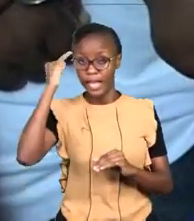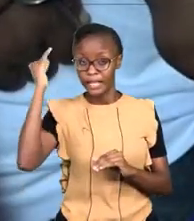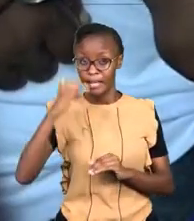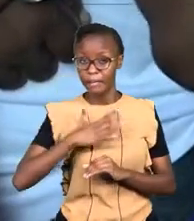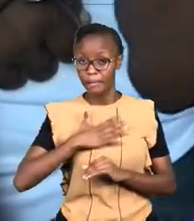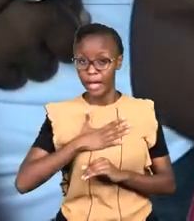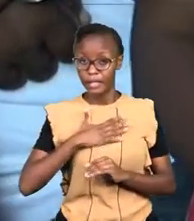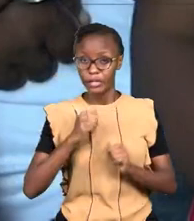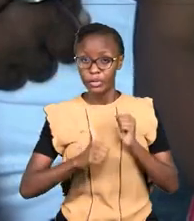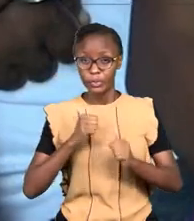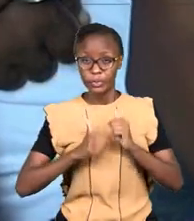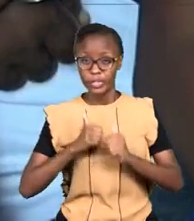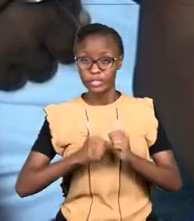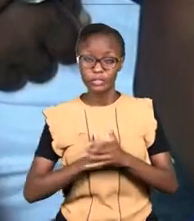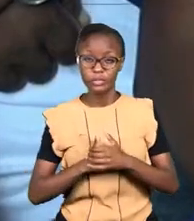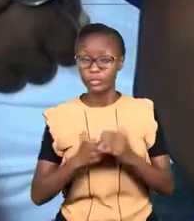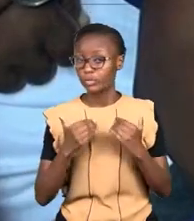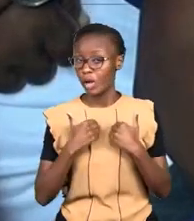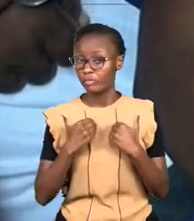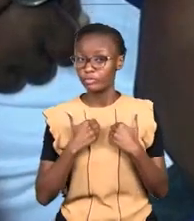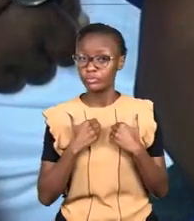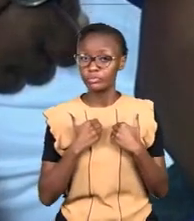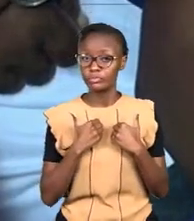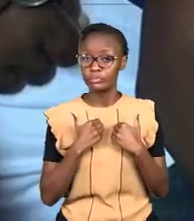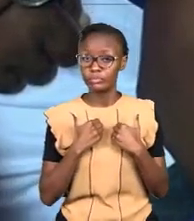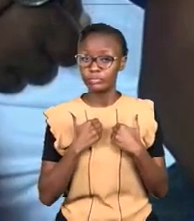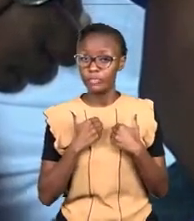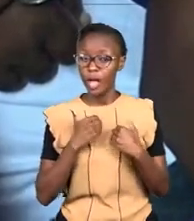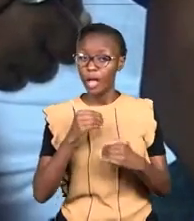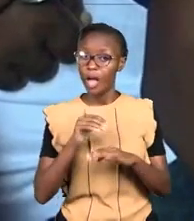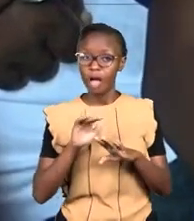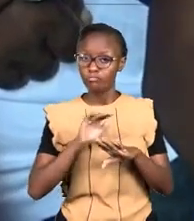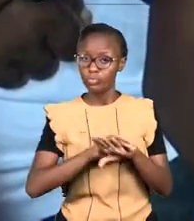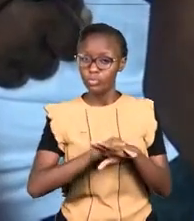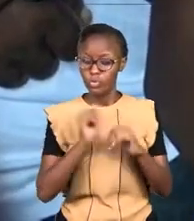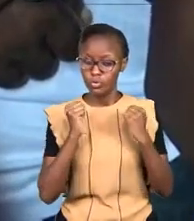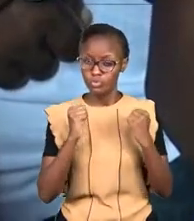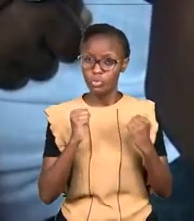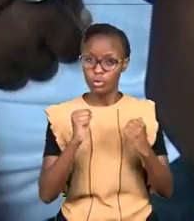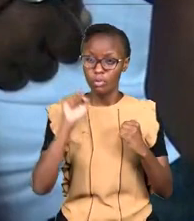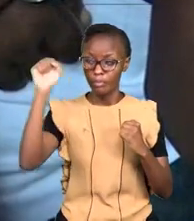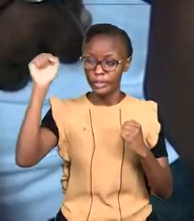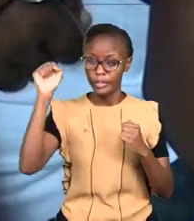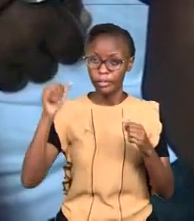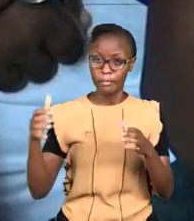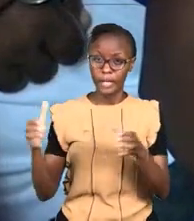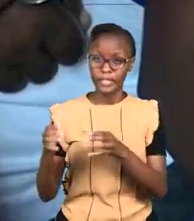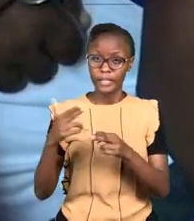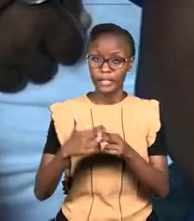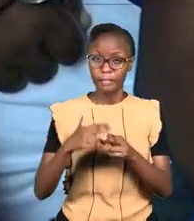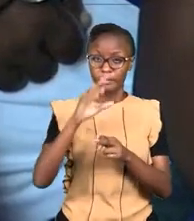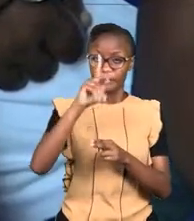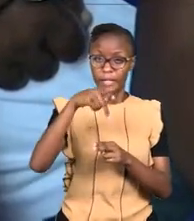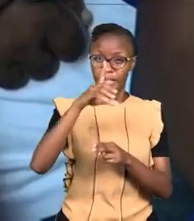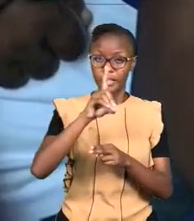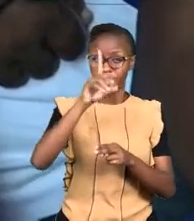we have a very, very vibrant political party called PDP that will offer alternative